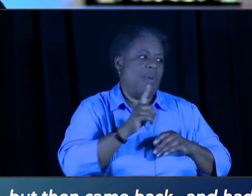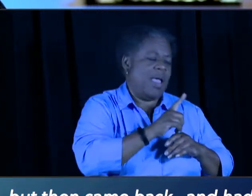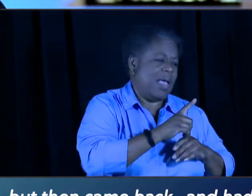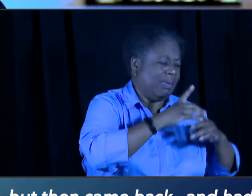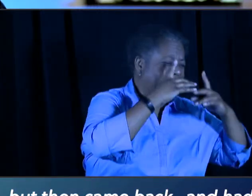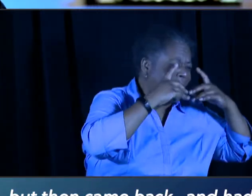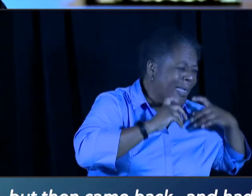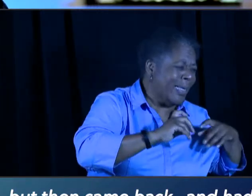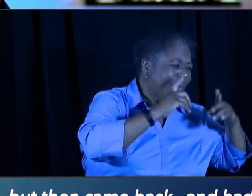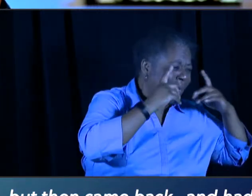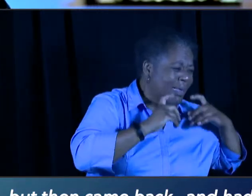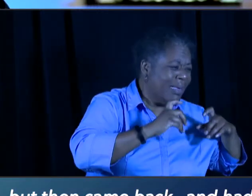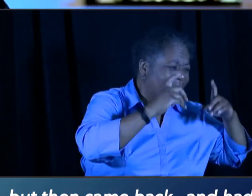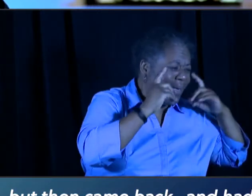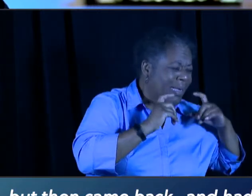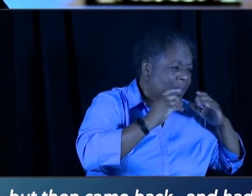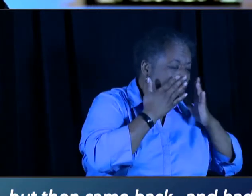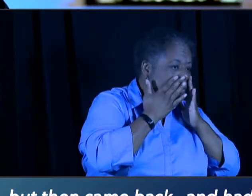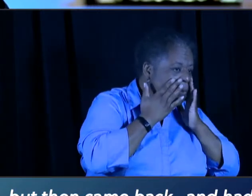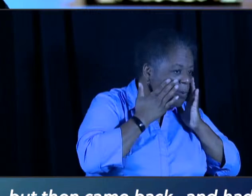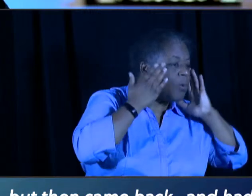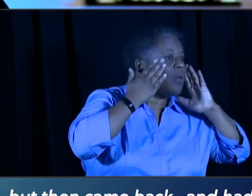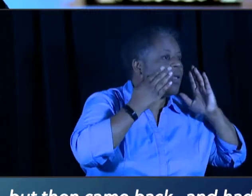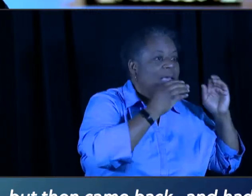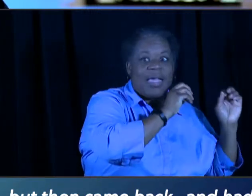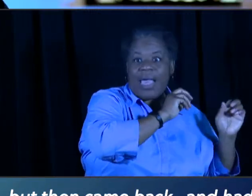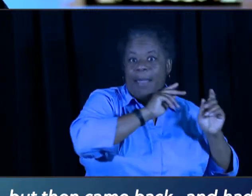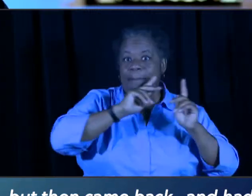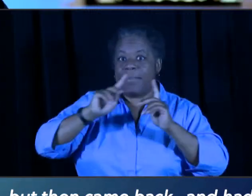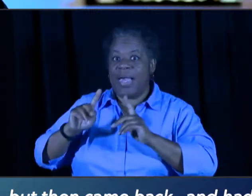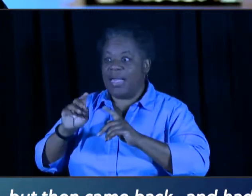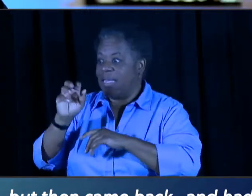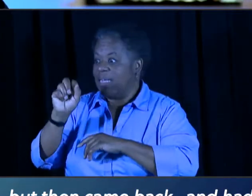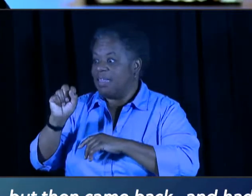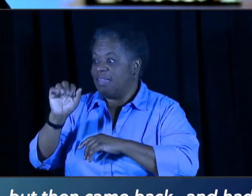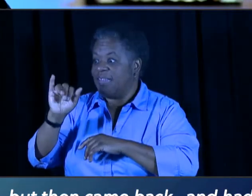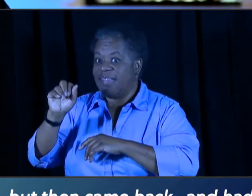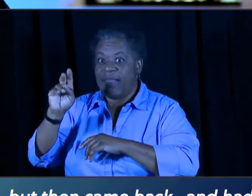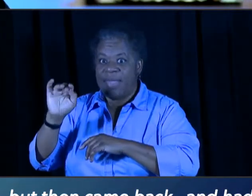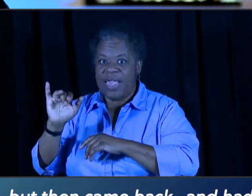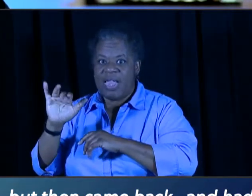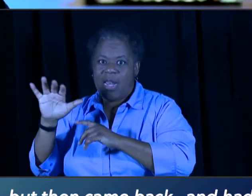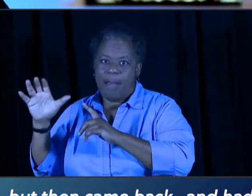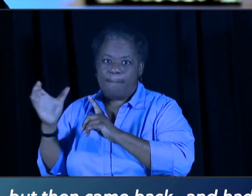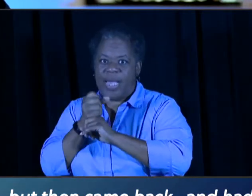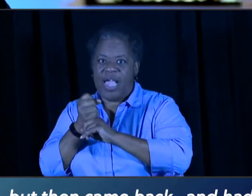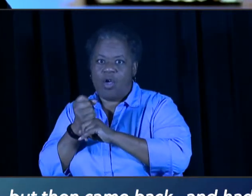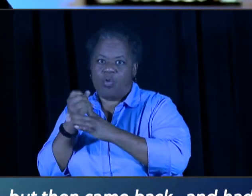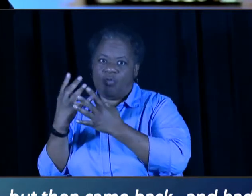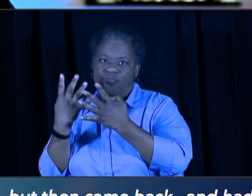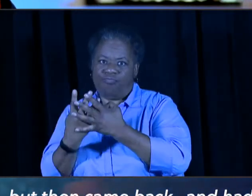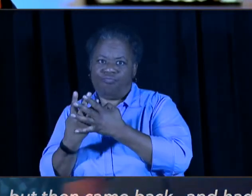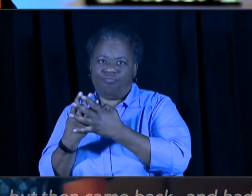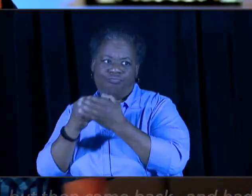weep, but then came back and had Simeon taken from them and bound before their eyes.